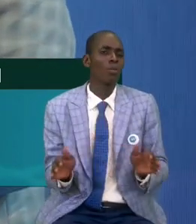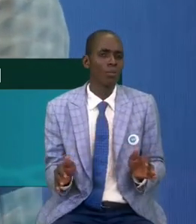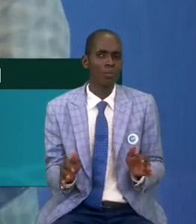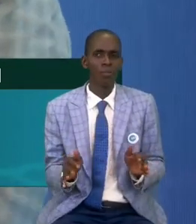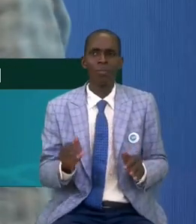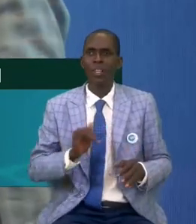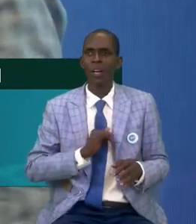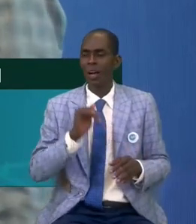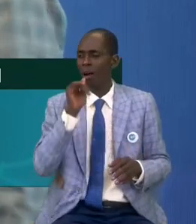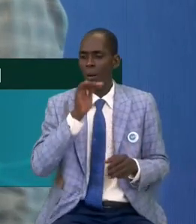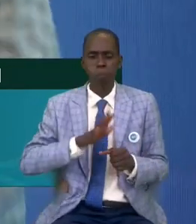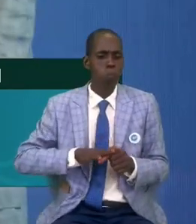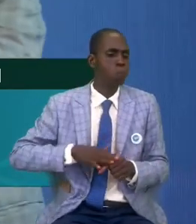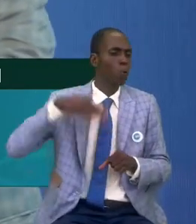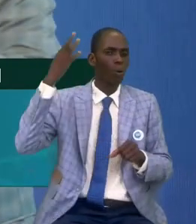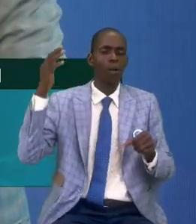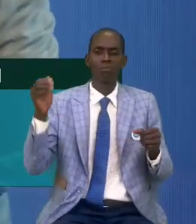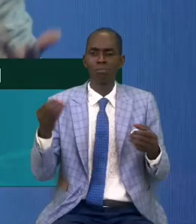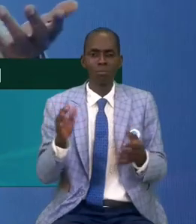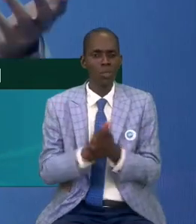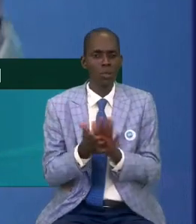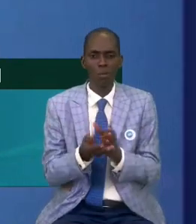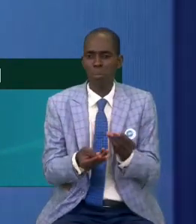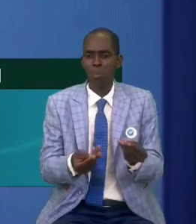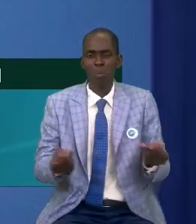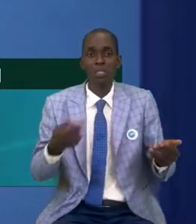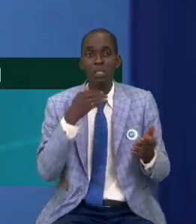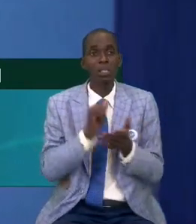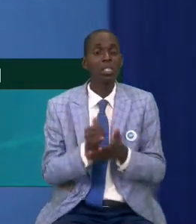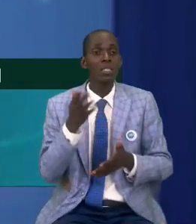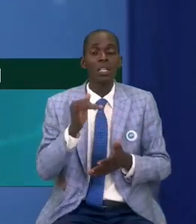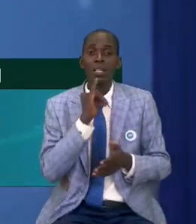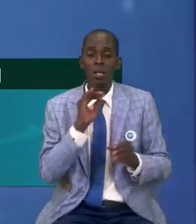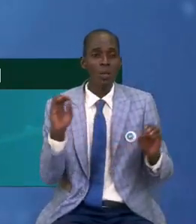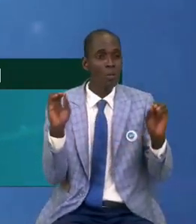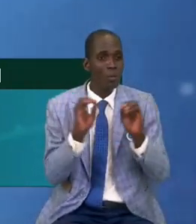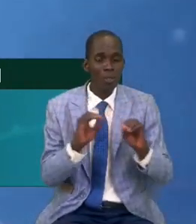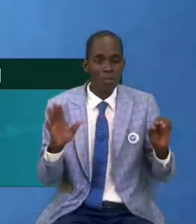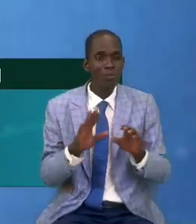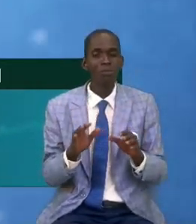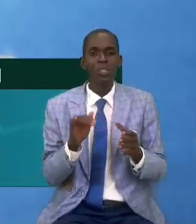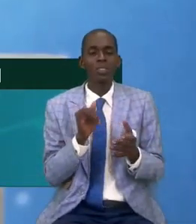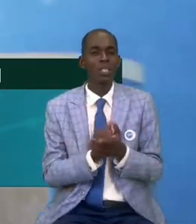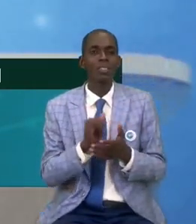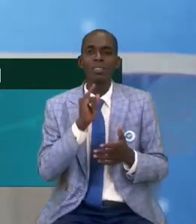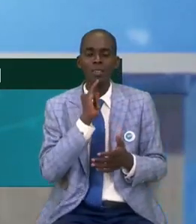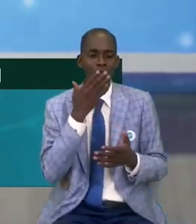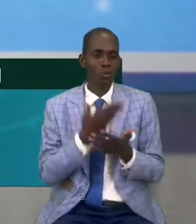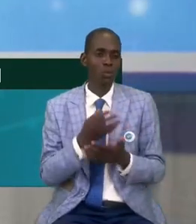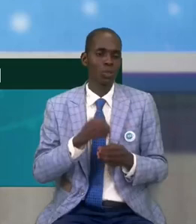nothing desirable in my life because I am undone. Then he gives